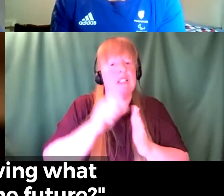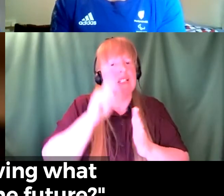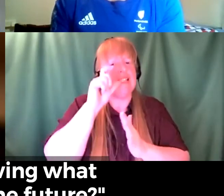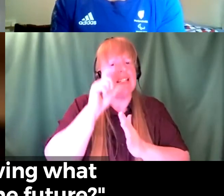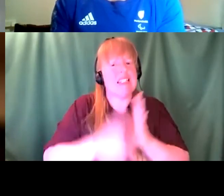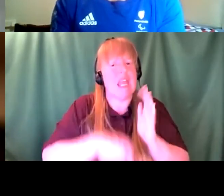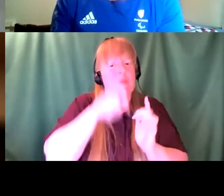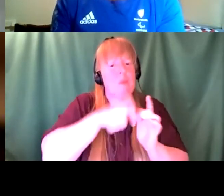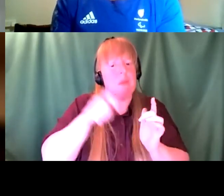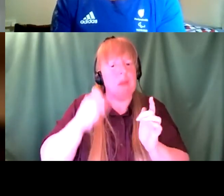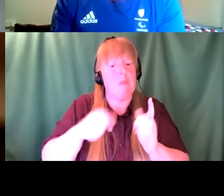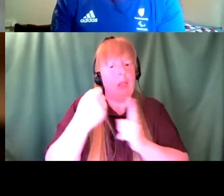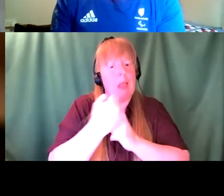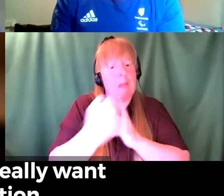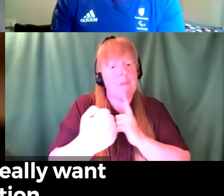future?